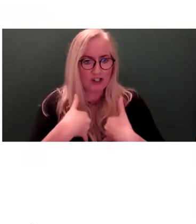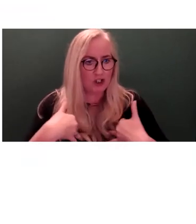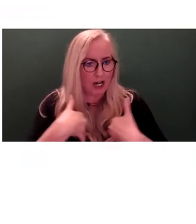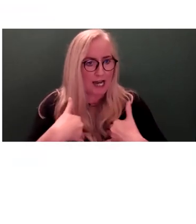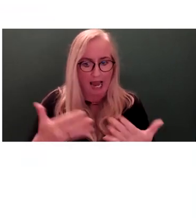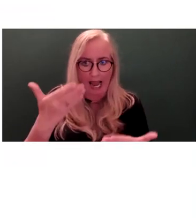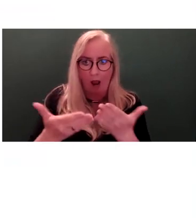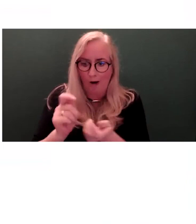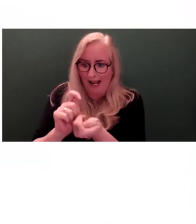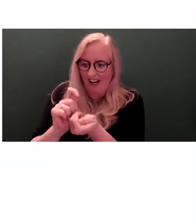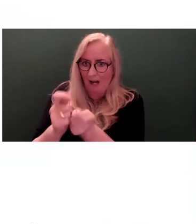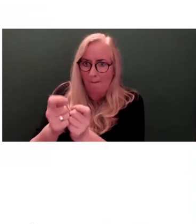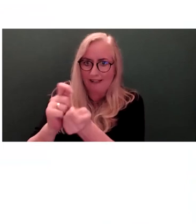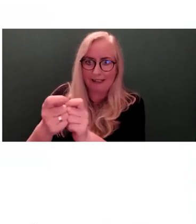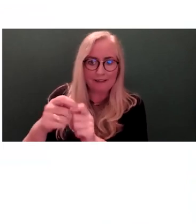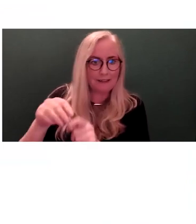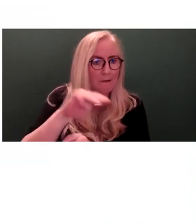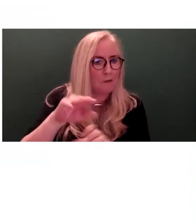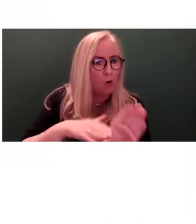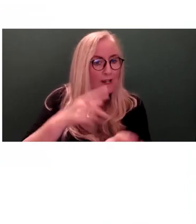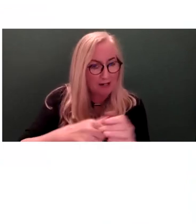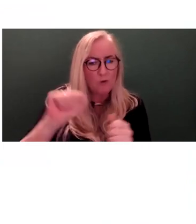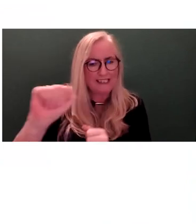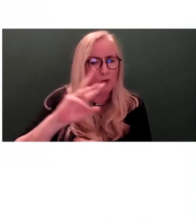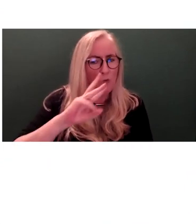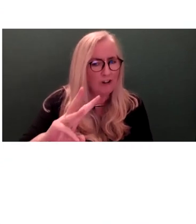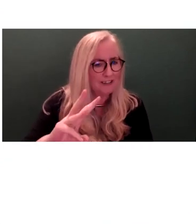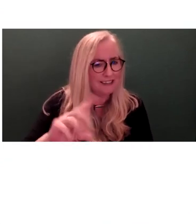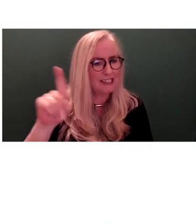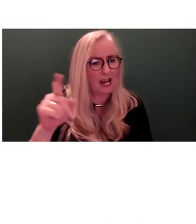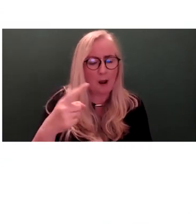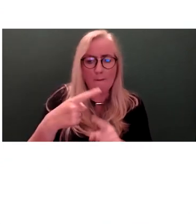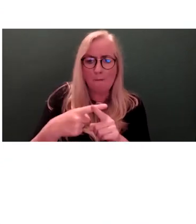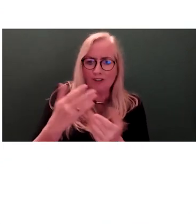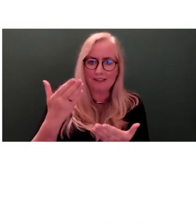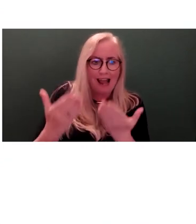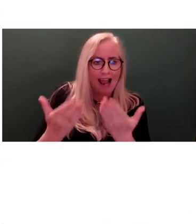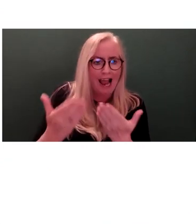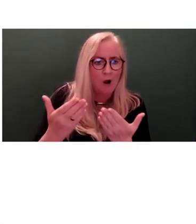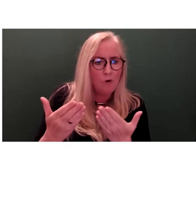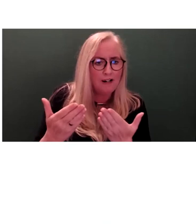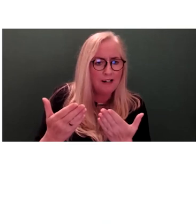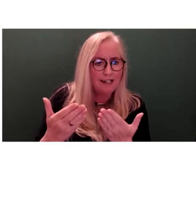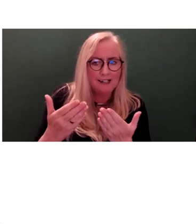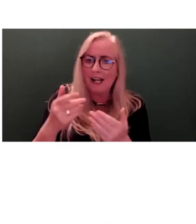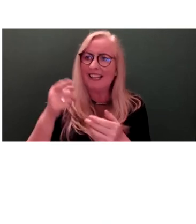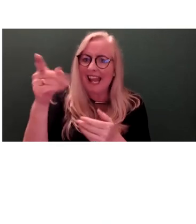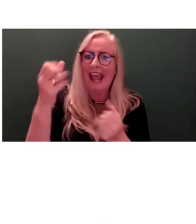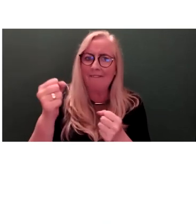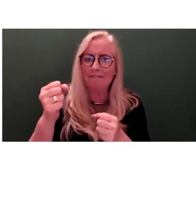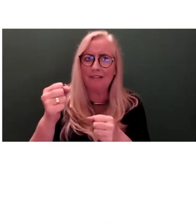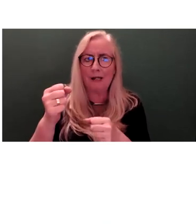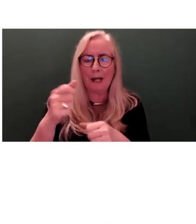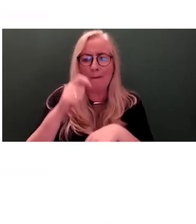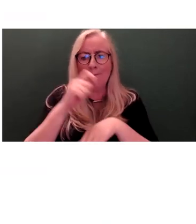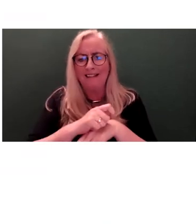going to accommodate people, again, to use one of his words, and, you know, how in a sense can their best intentions in many ways be